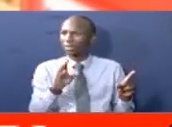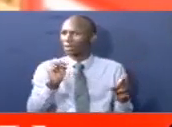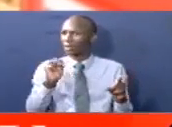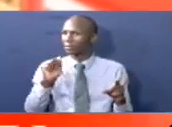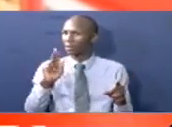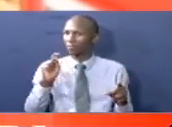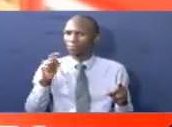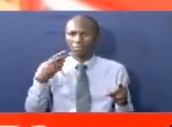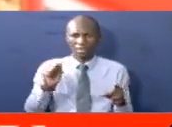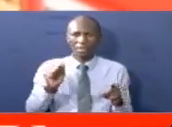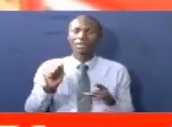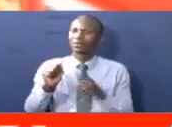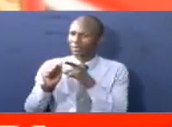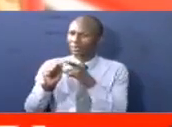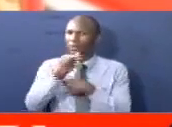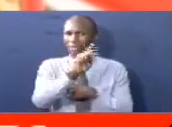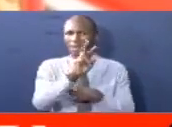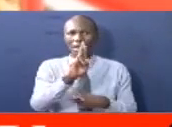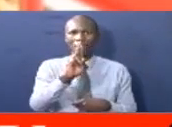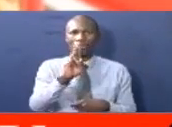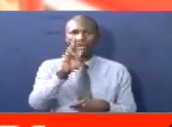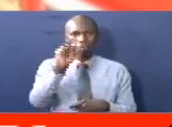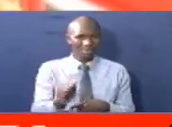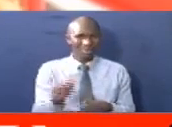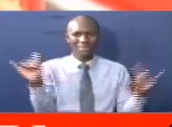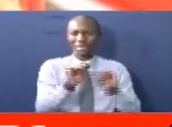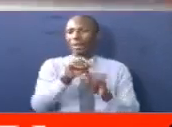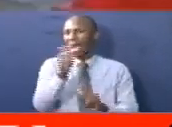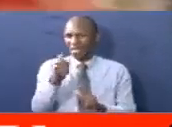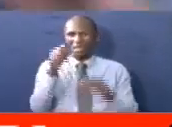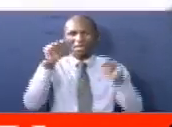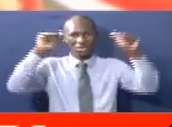Karua, another hero.